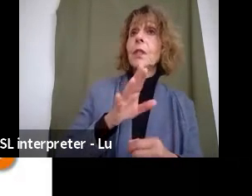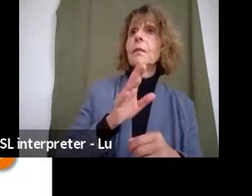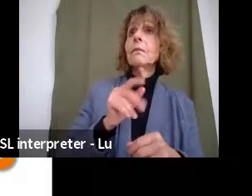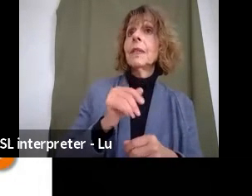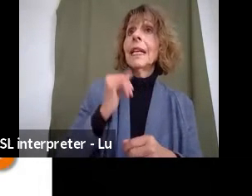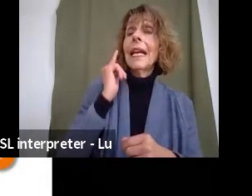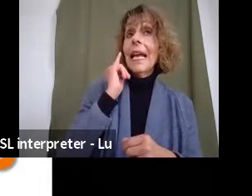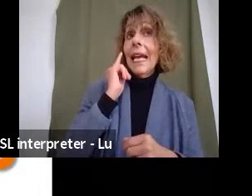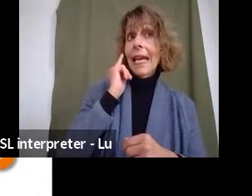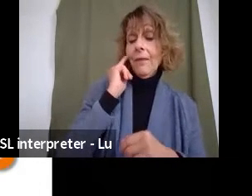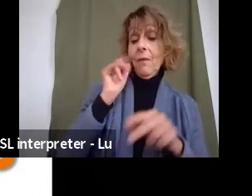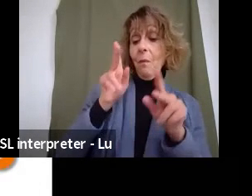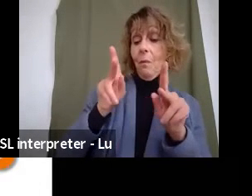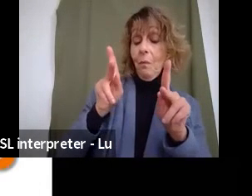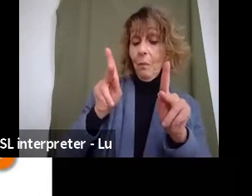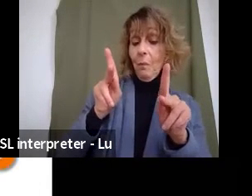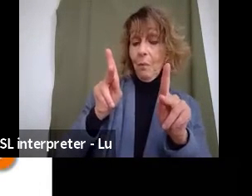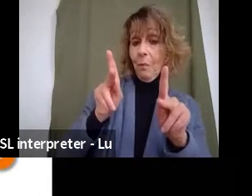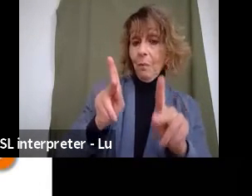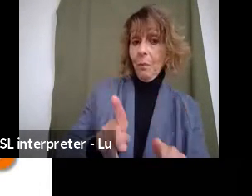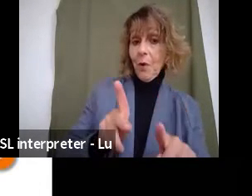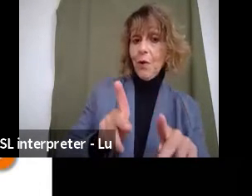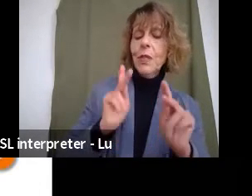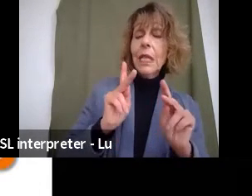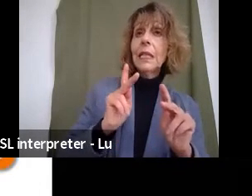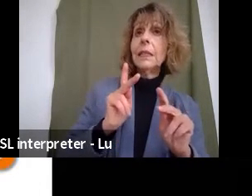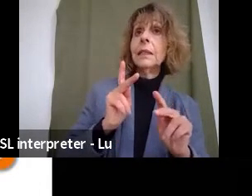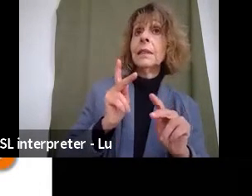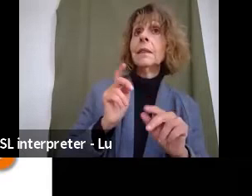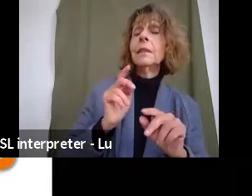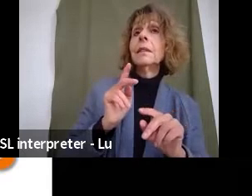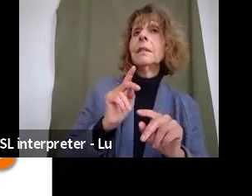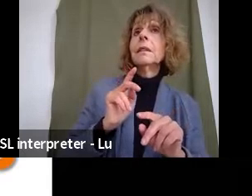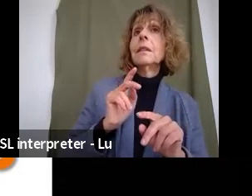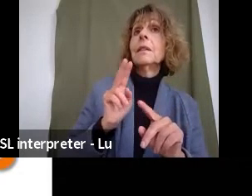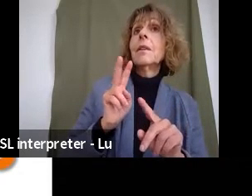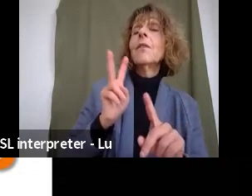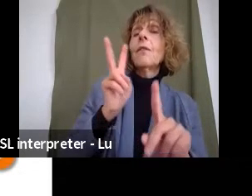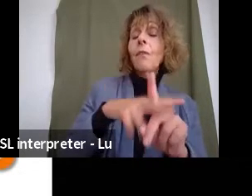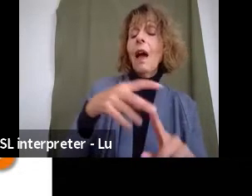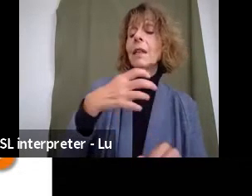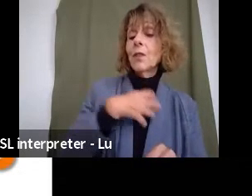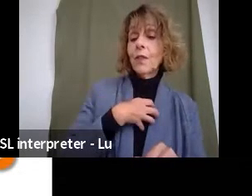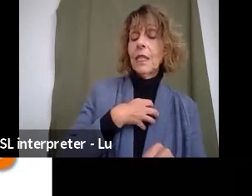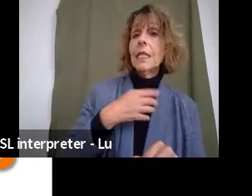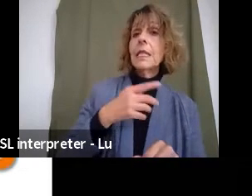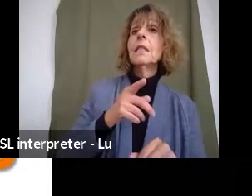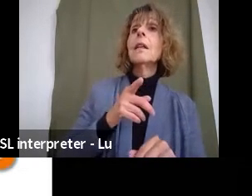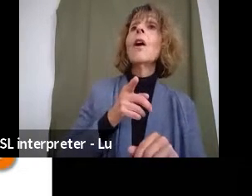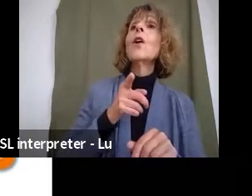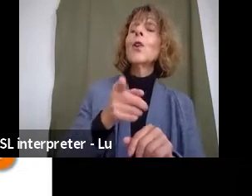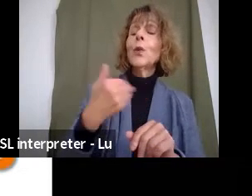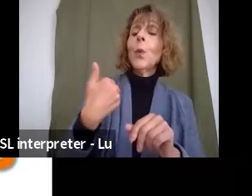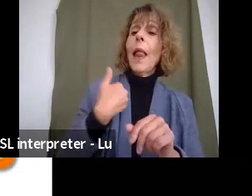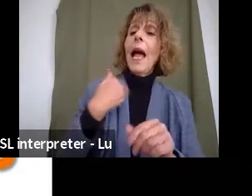when if someone comes back later and they file a grievance, you'll at least know why the